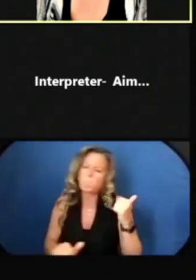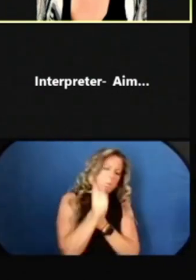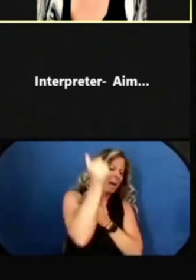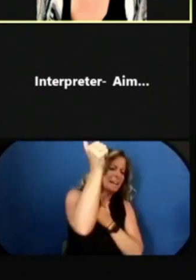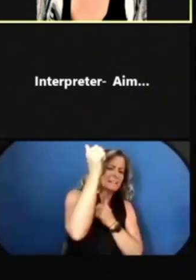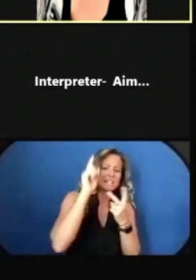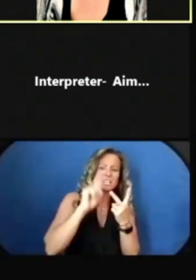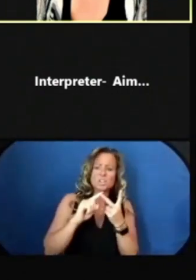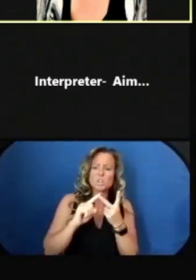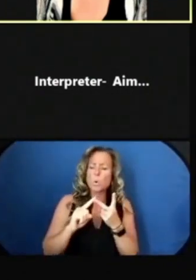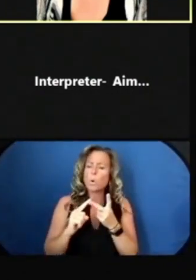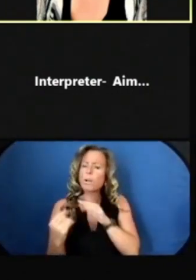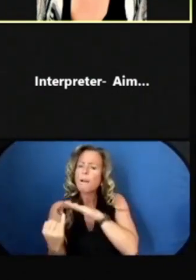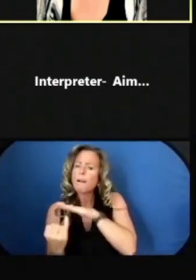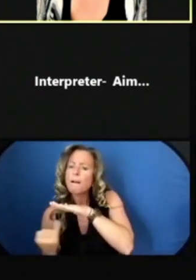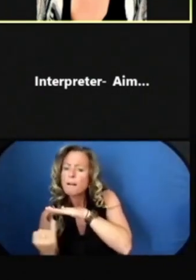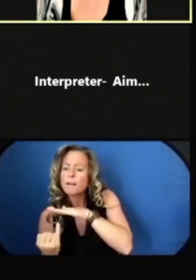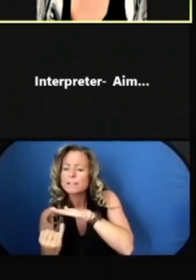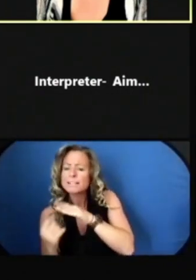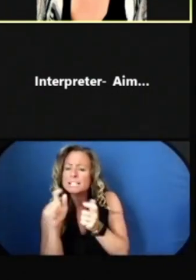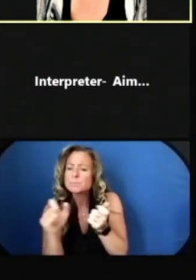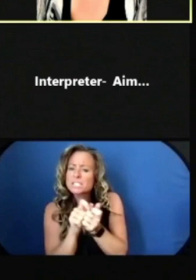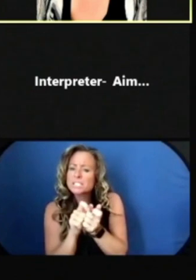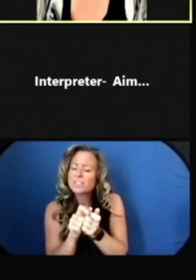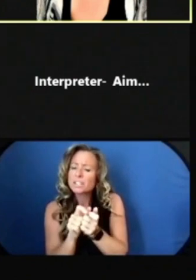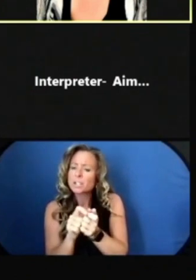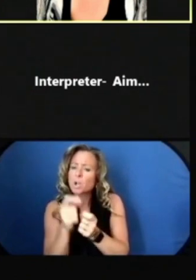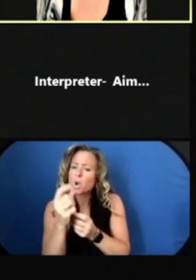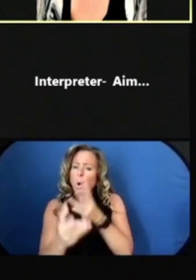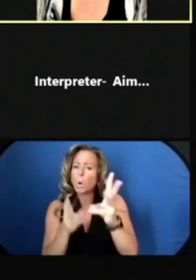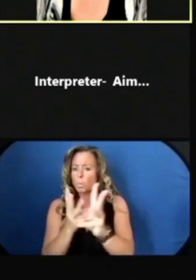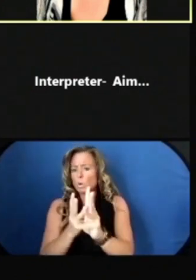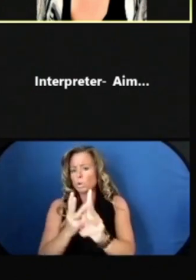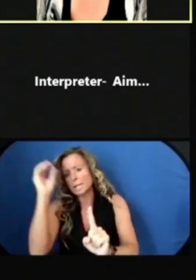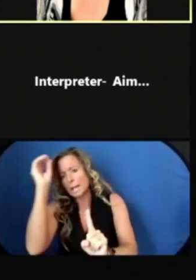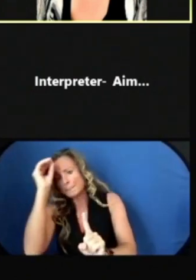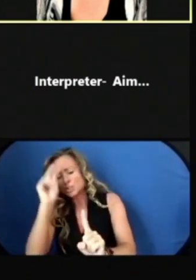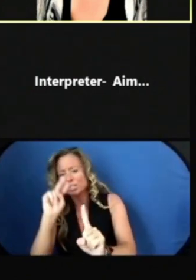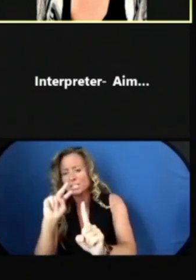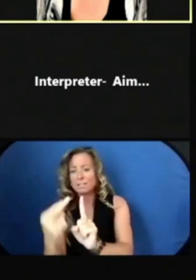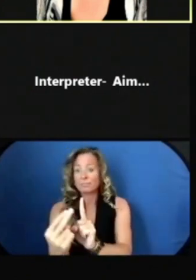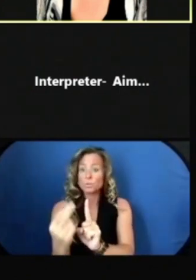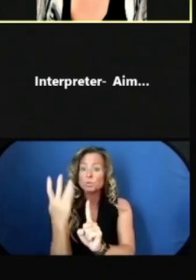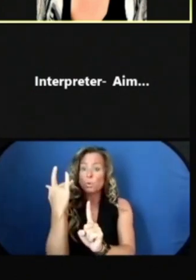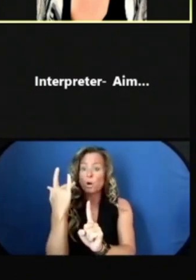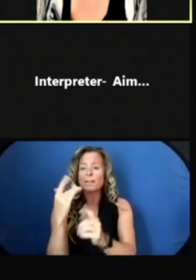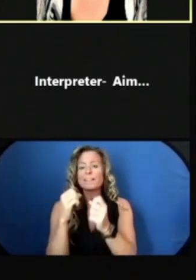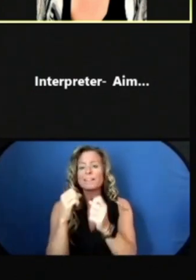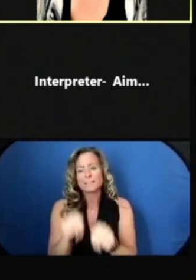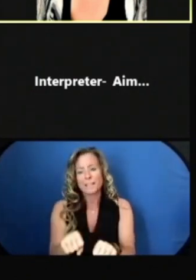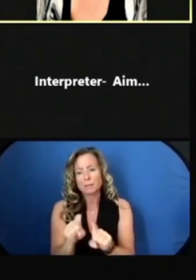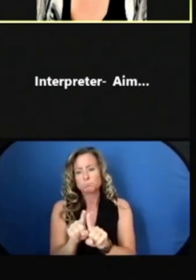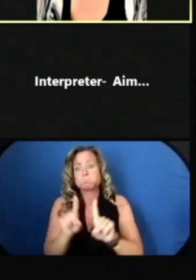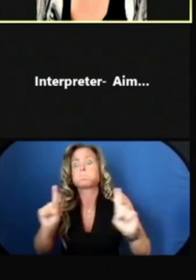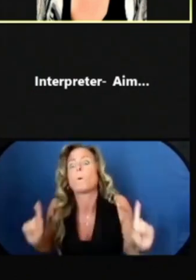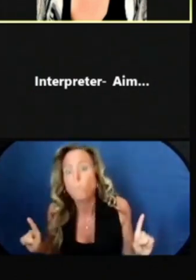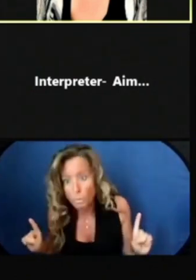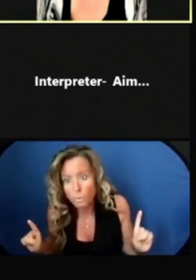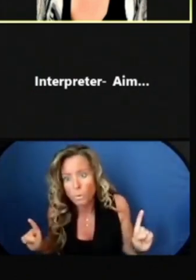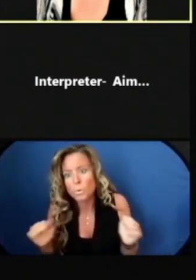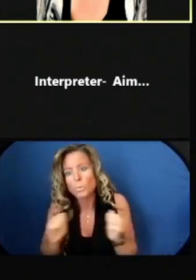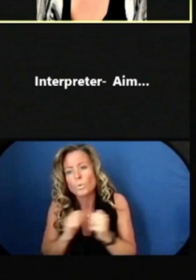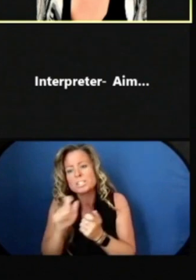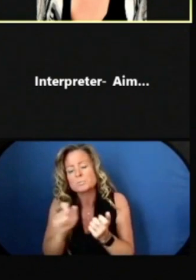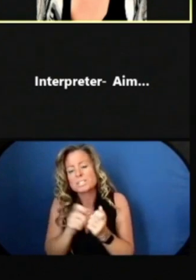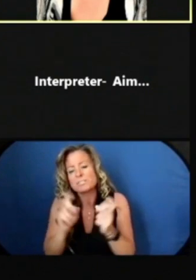or alienating specific worldviews, which can contribute to polarization on a given topic. So becoming a